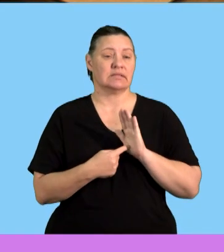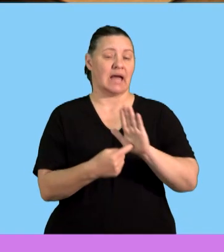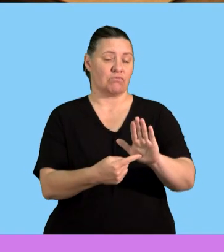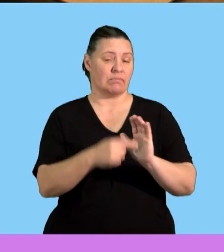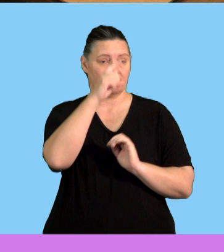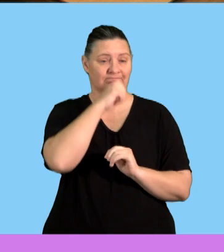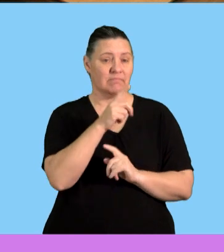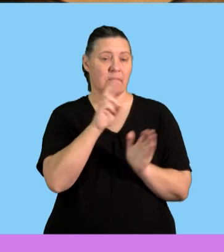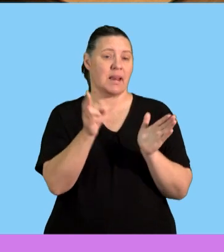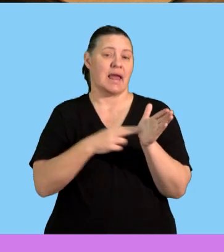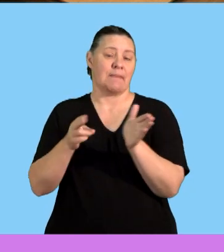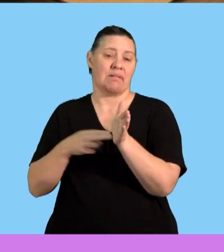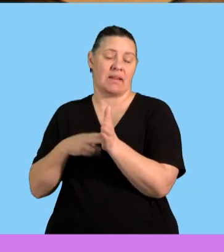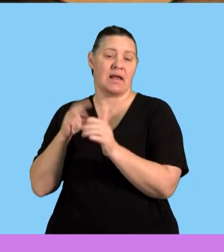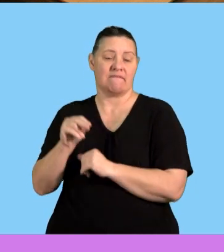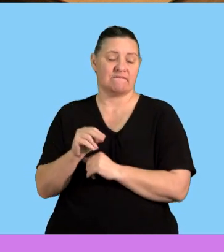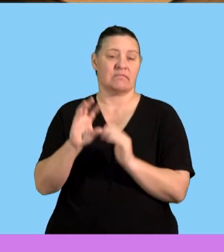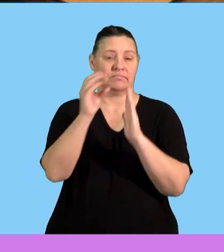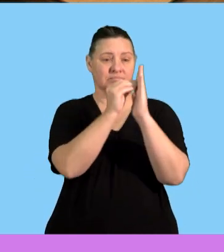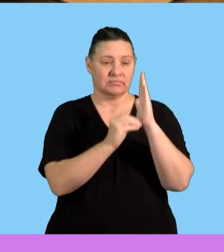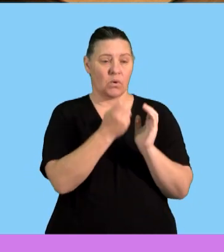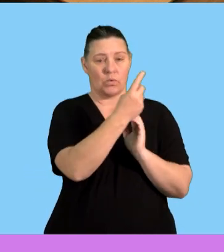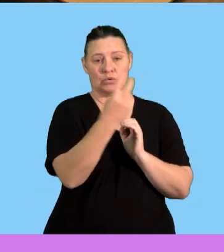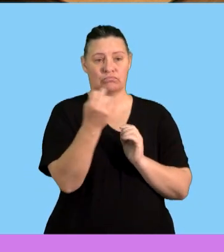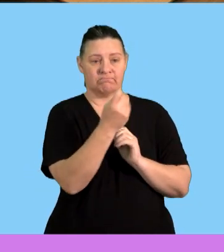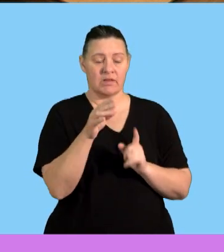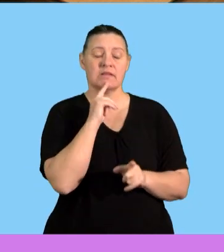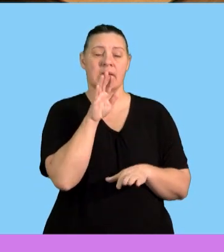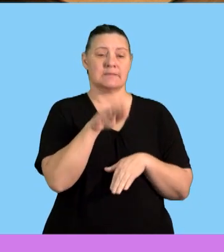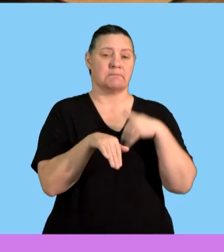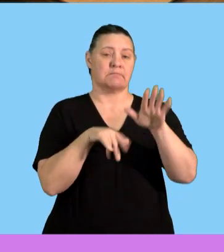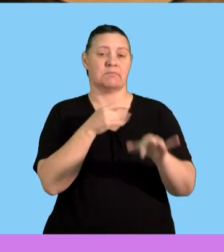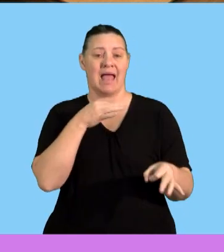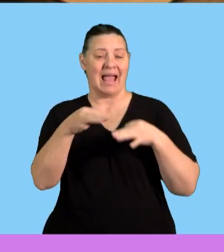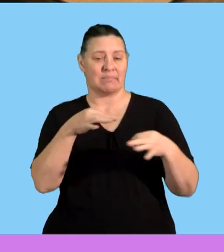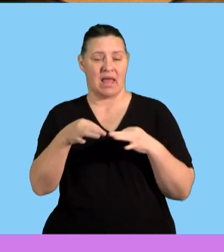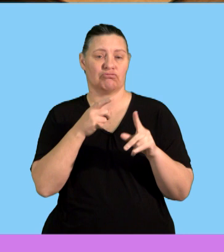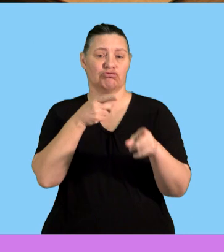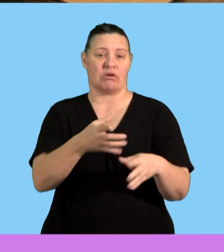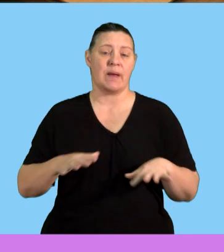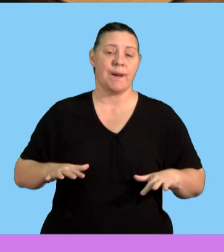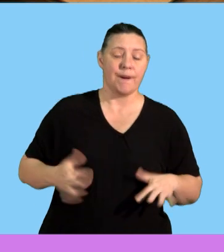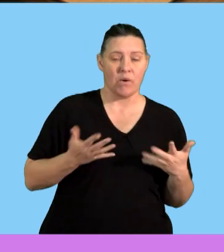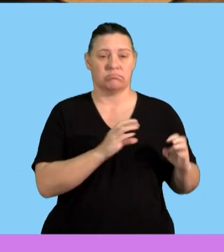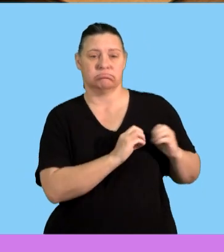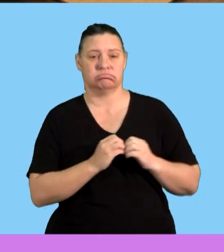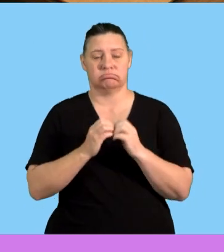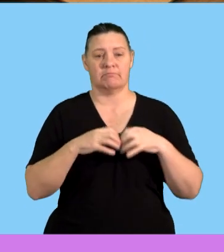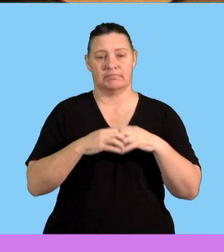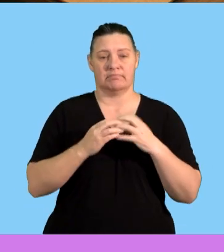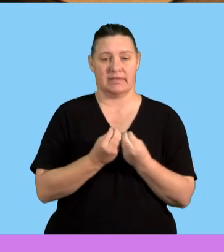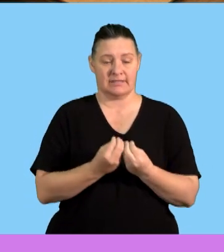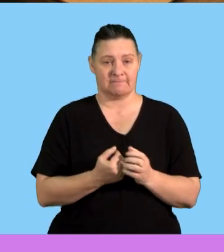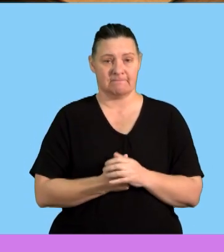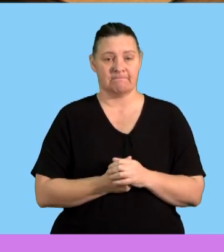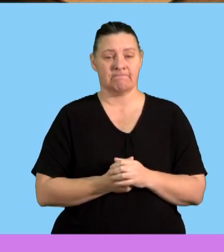assembly diagrams are labeled, annotated images that show step-by-step instructions on how to put